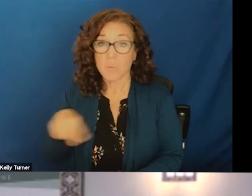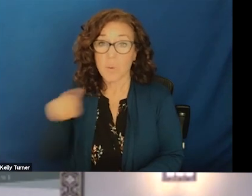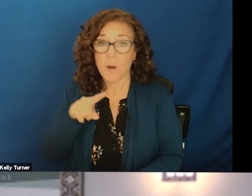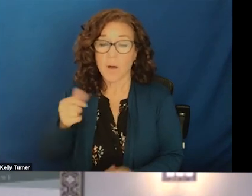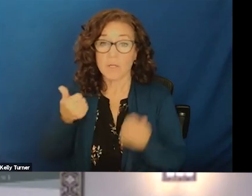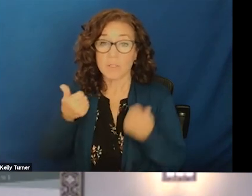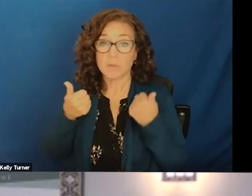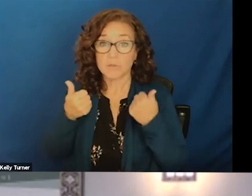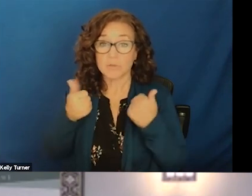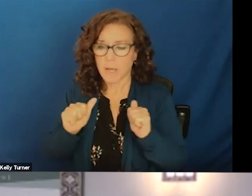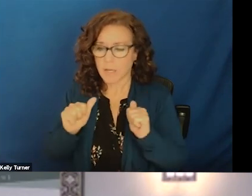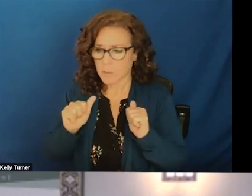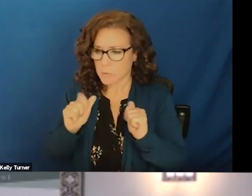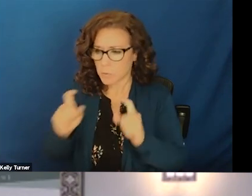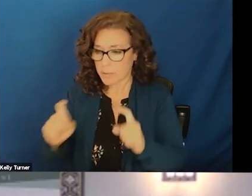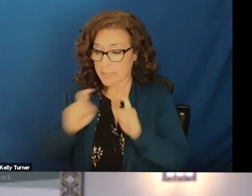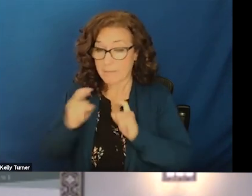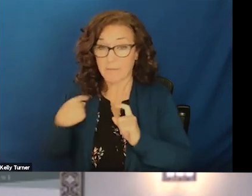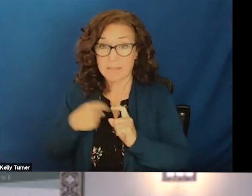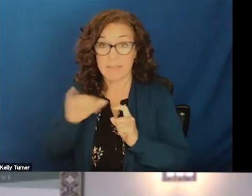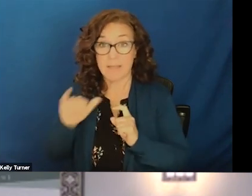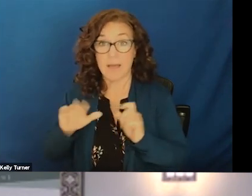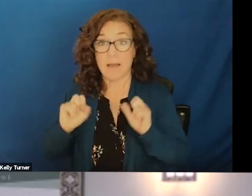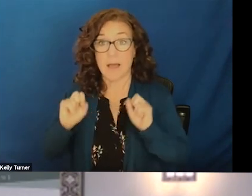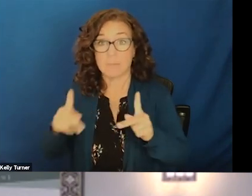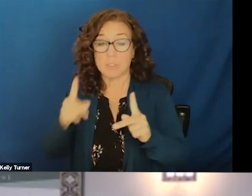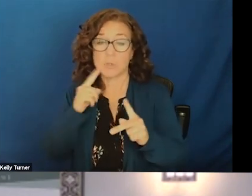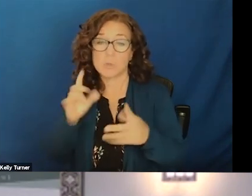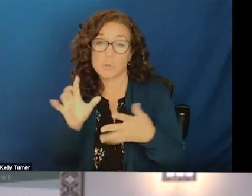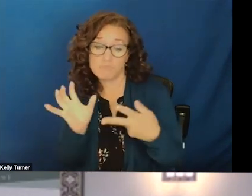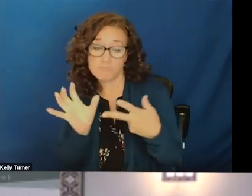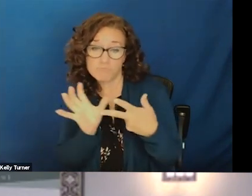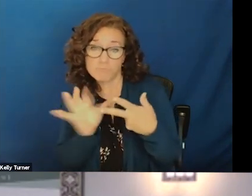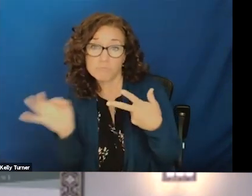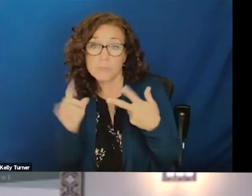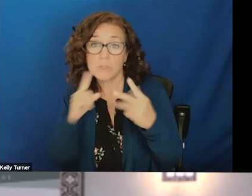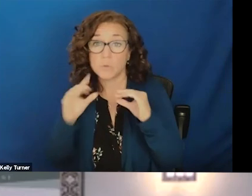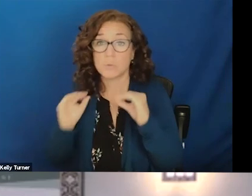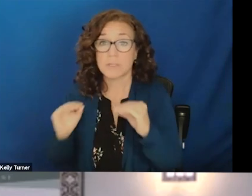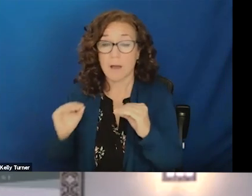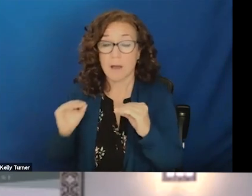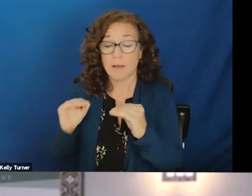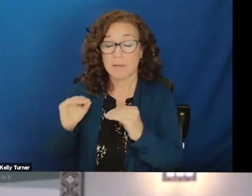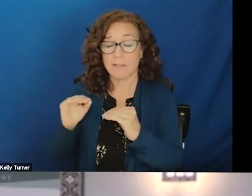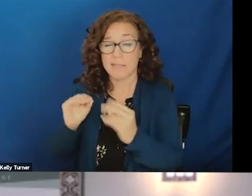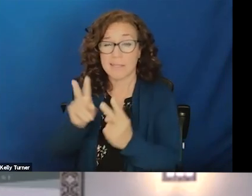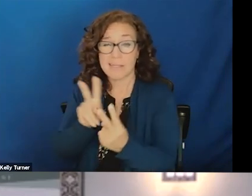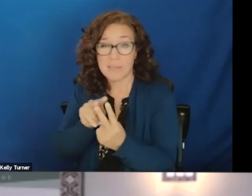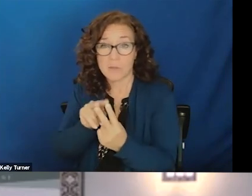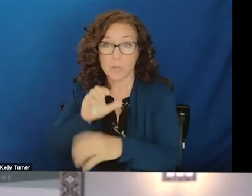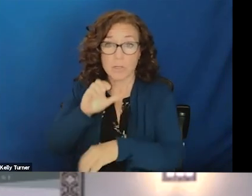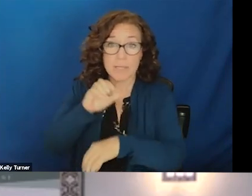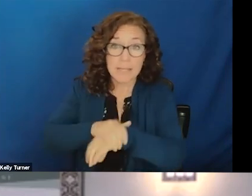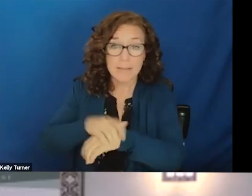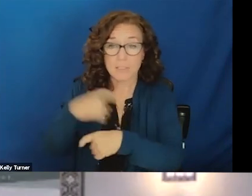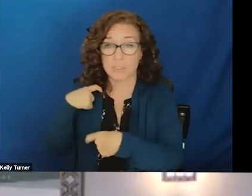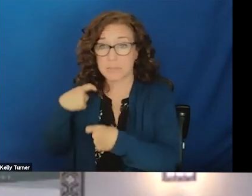not give us an option of elect to be taught in Spanish or English